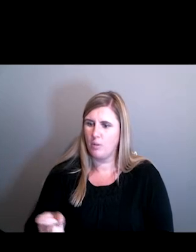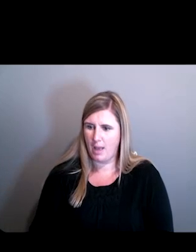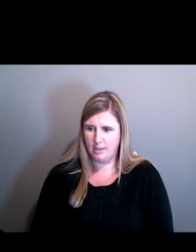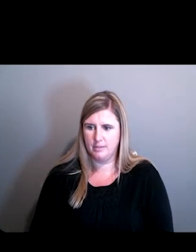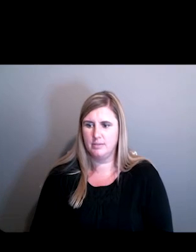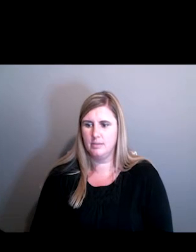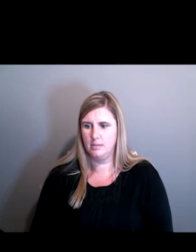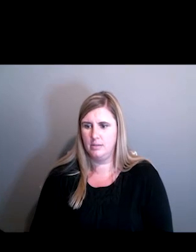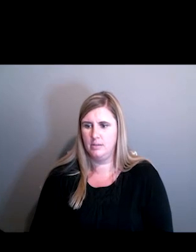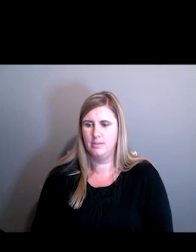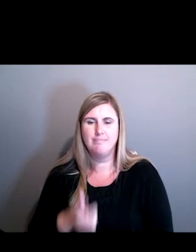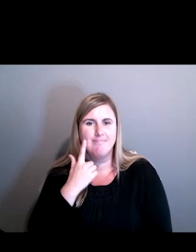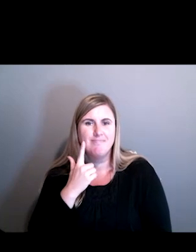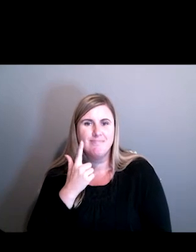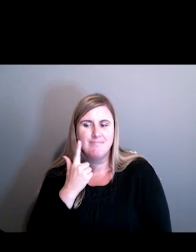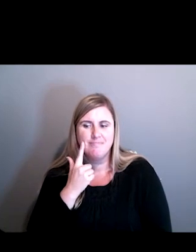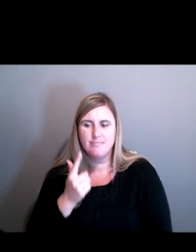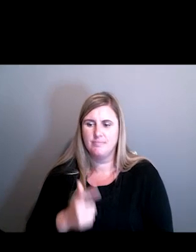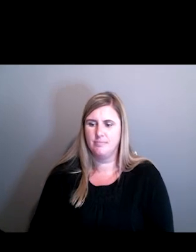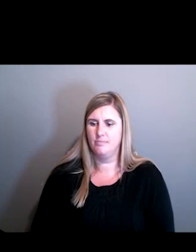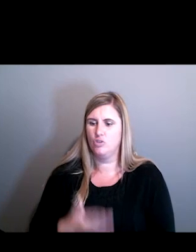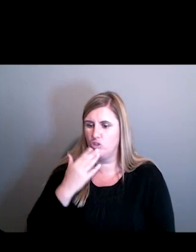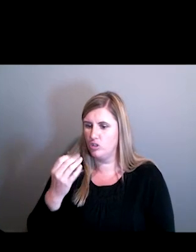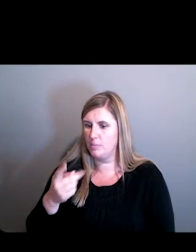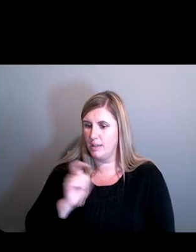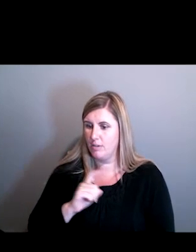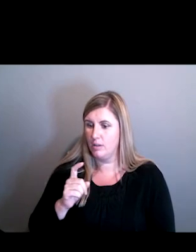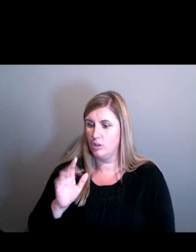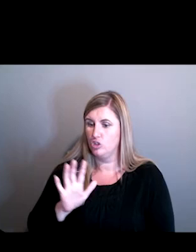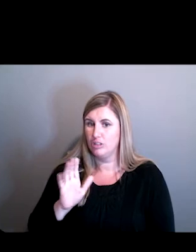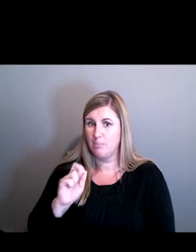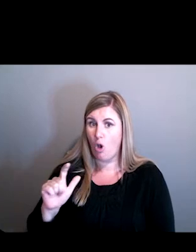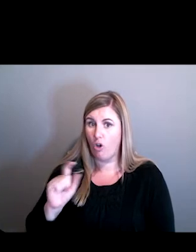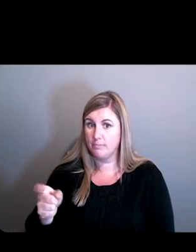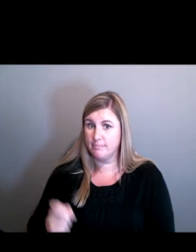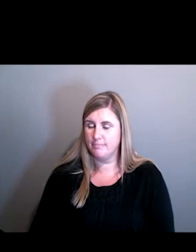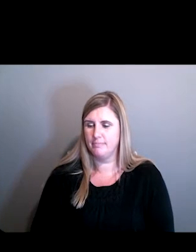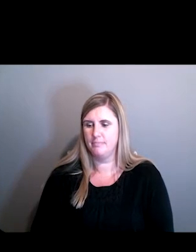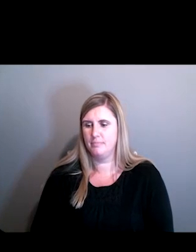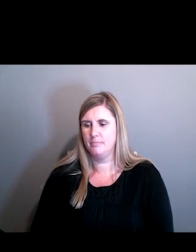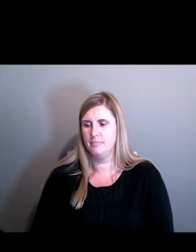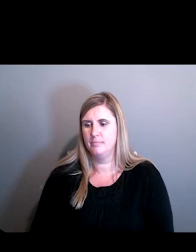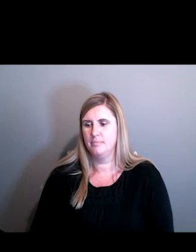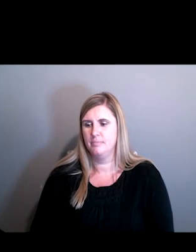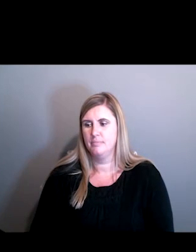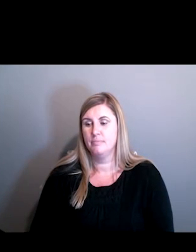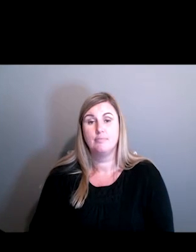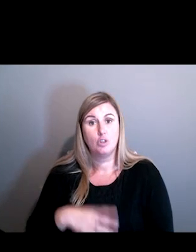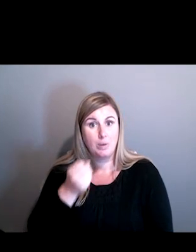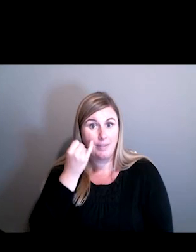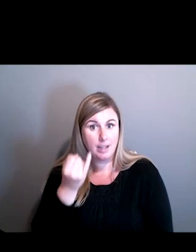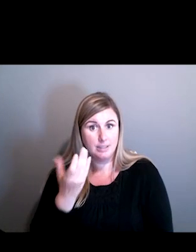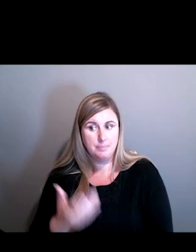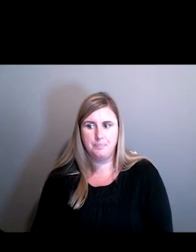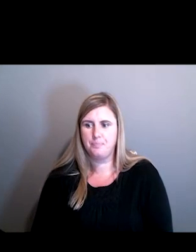back. Good job giving me the iPad. You dropped a cheese ball. All right, so you get the idea. All